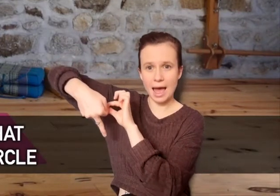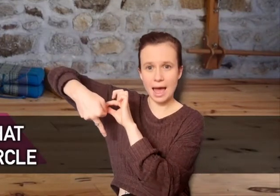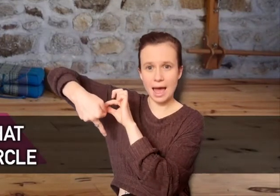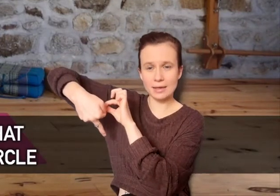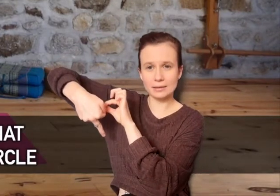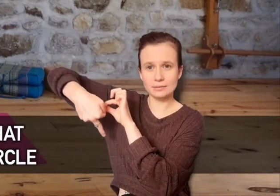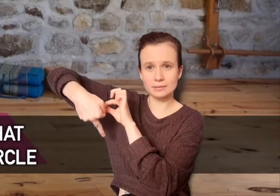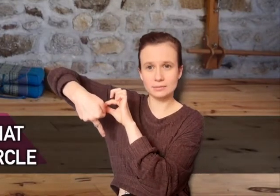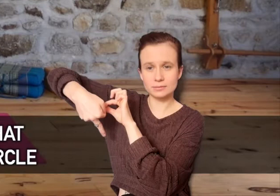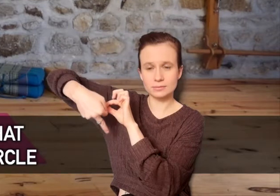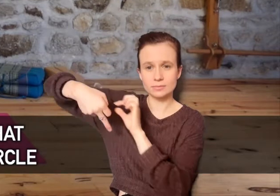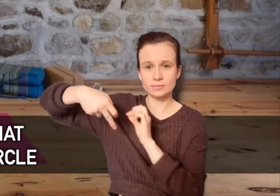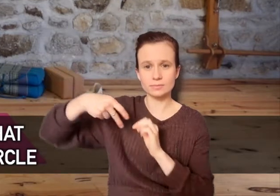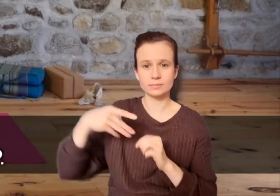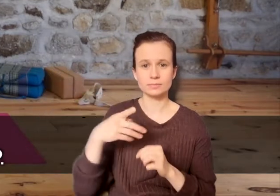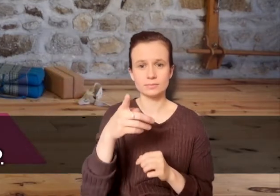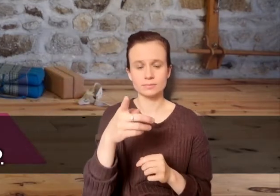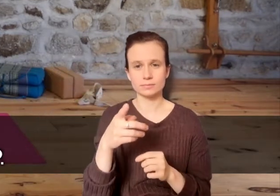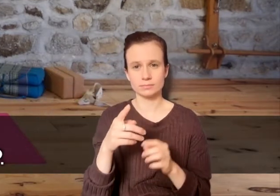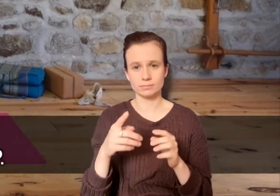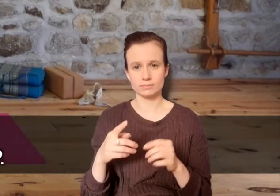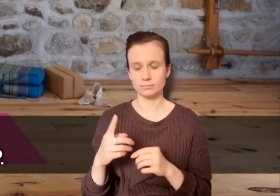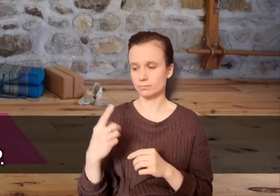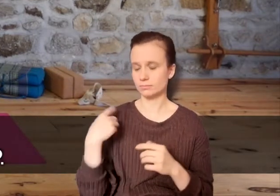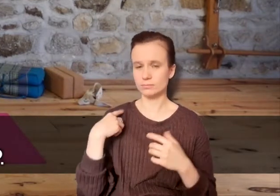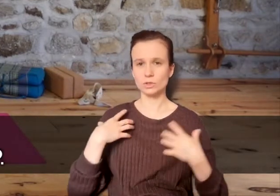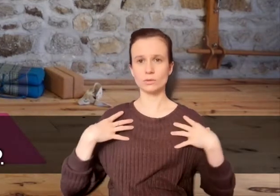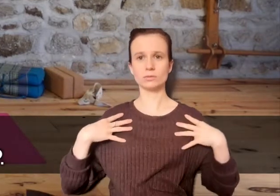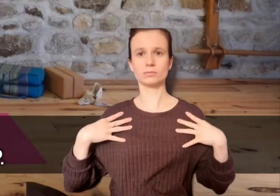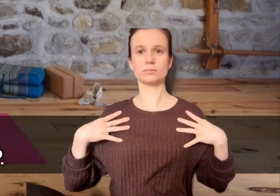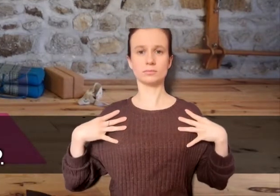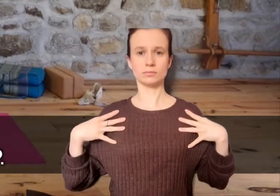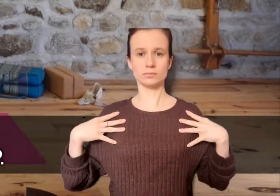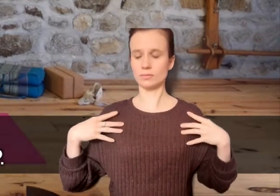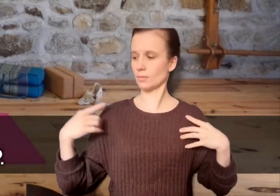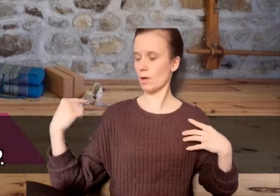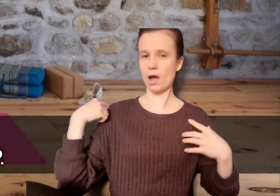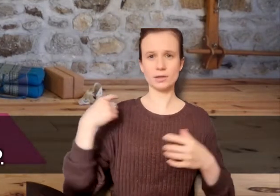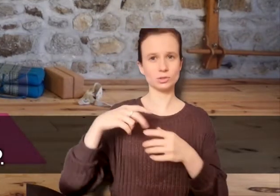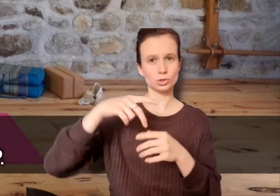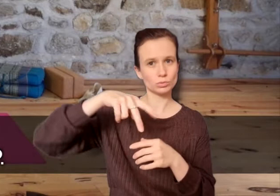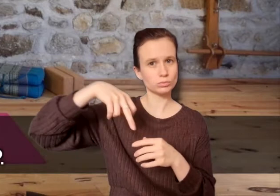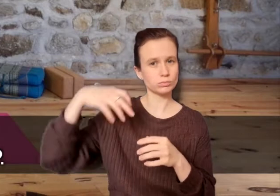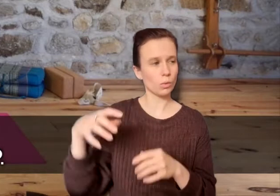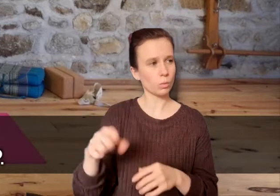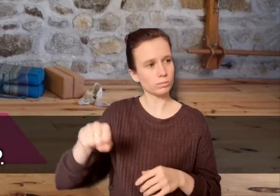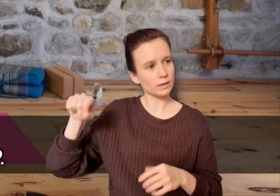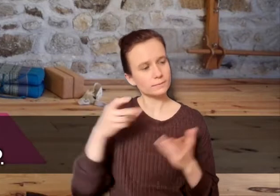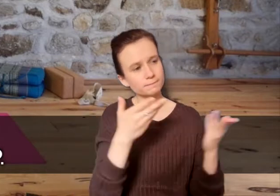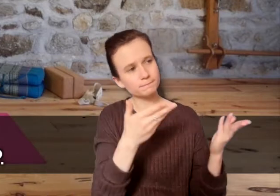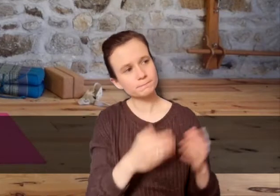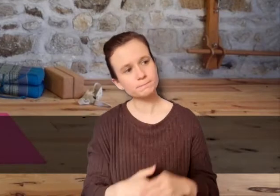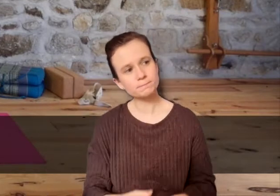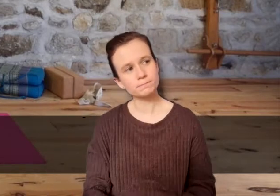back. I'm letting that circle behind my back expand. I'm still lifting my left